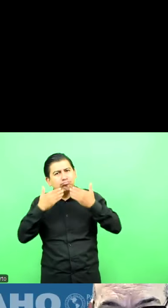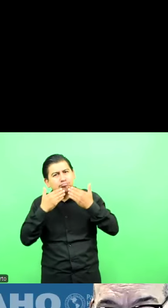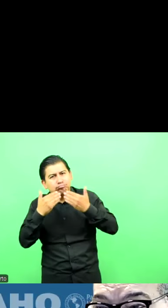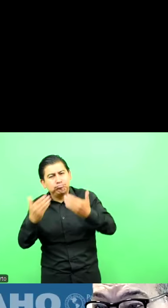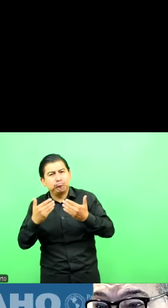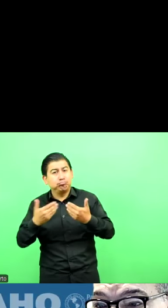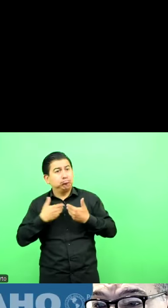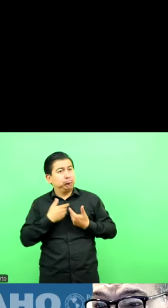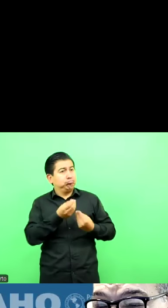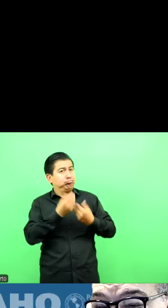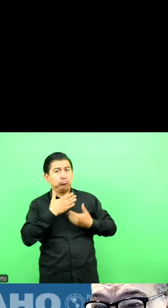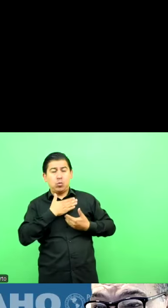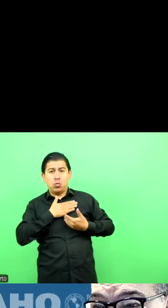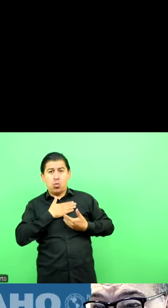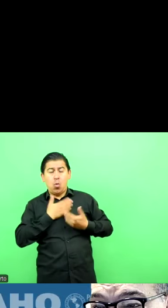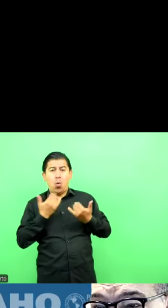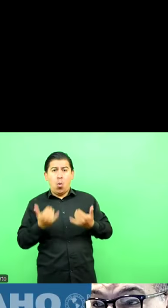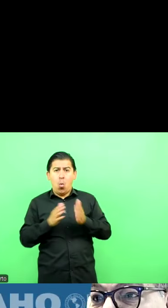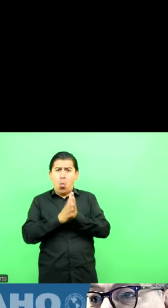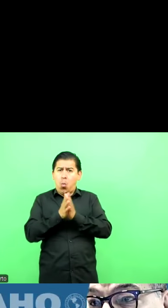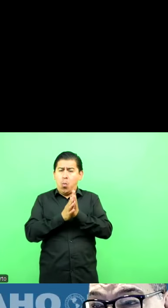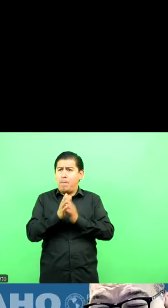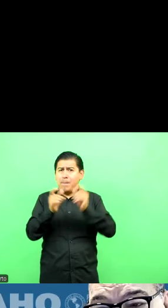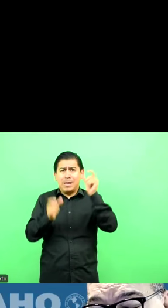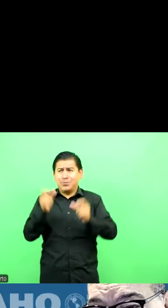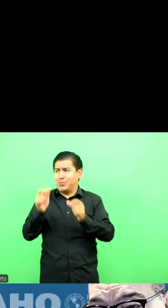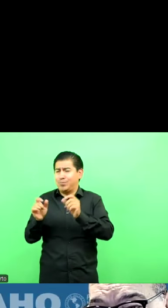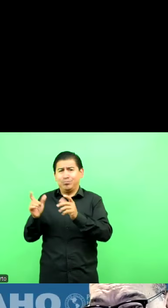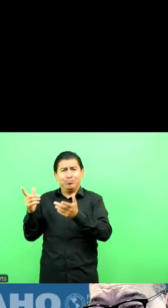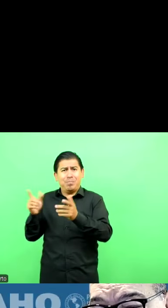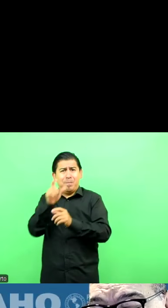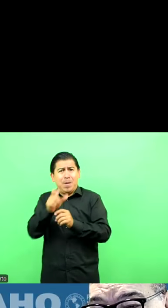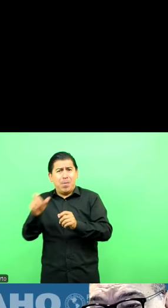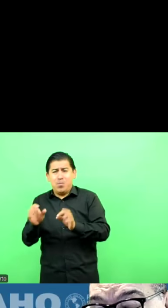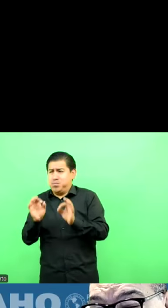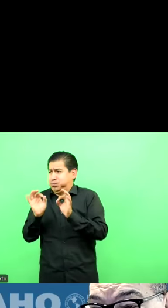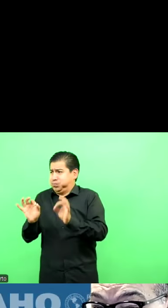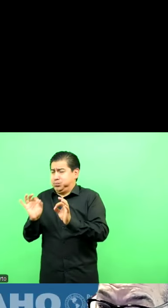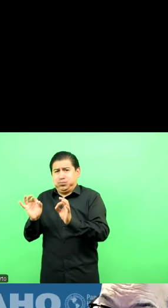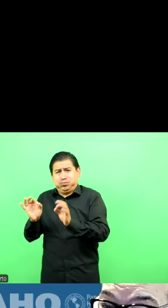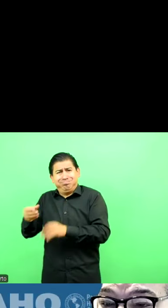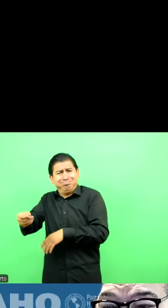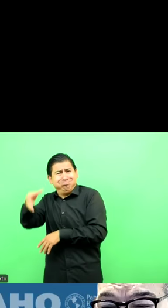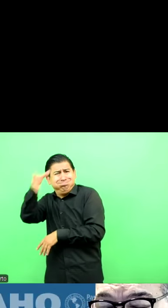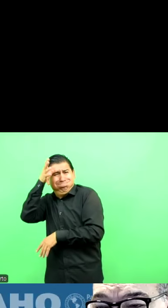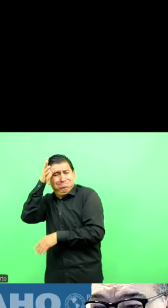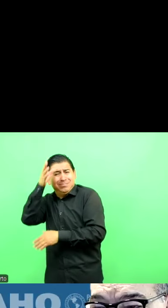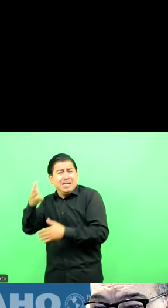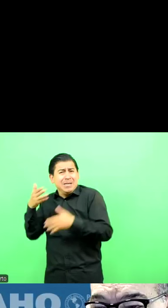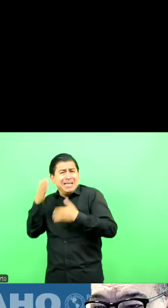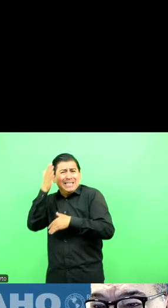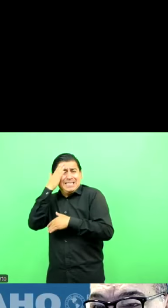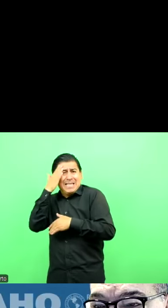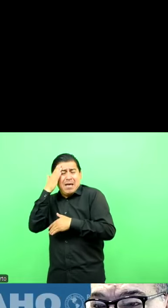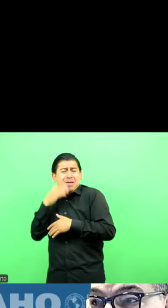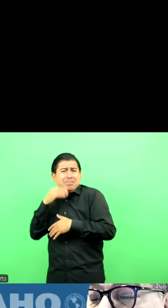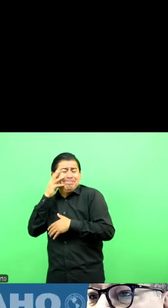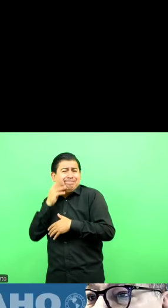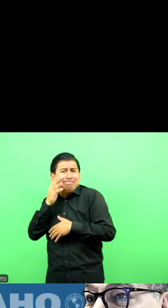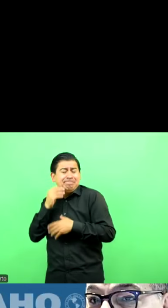to thank you all too for allowing me to moderate this distinguished panel of